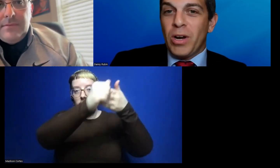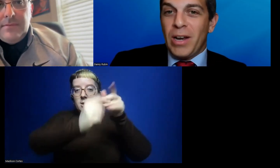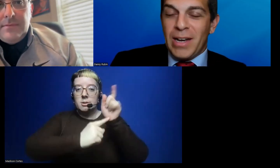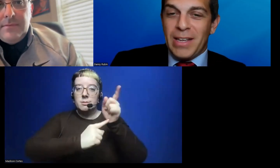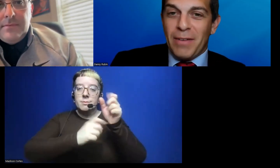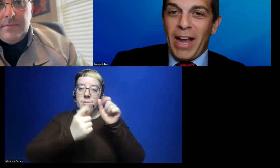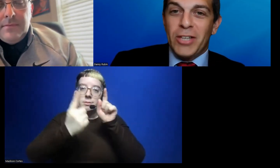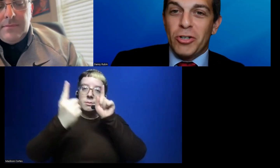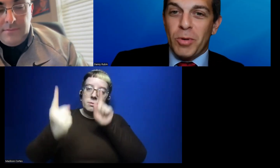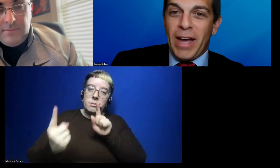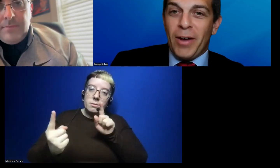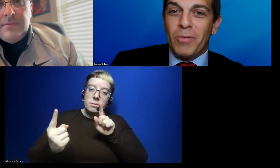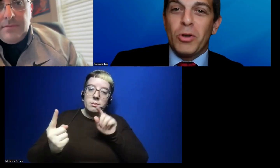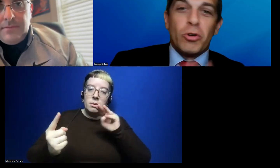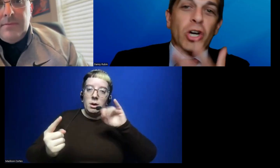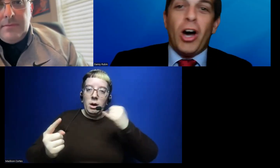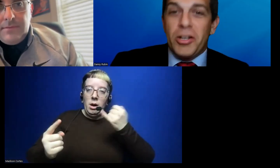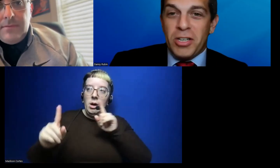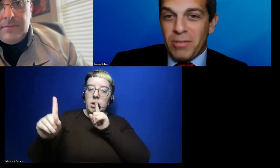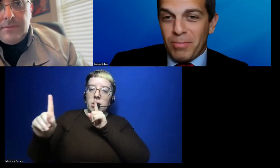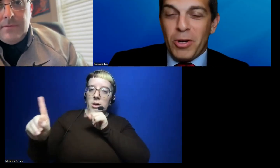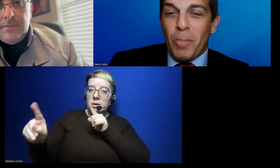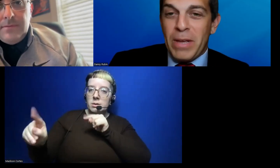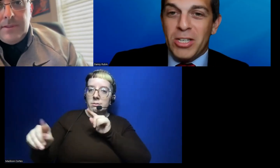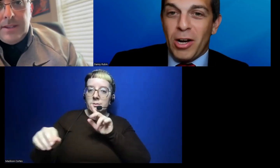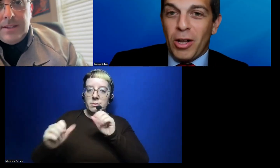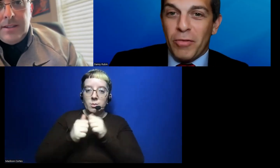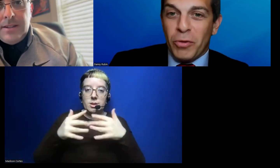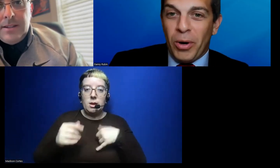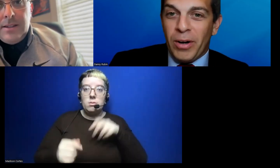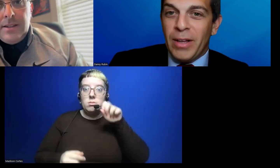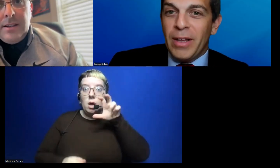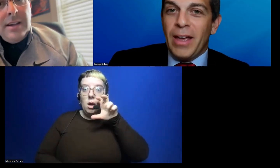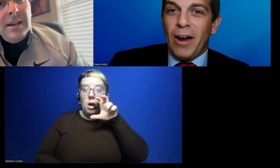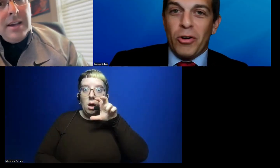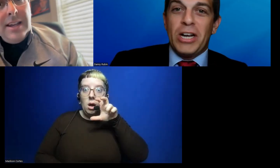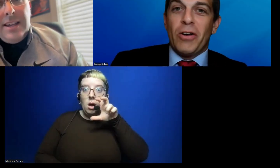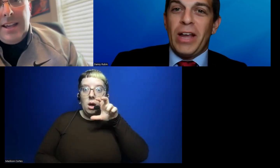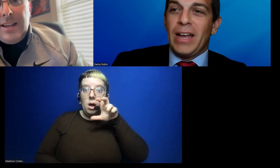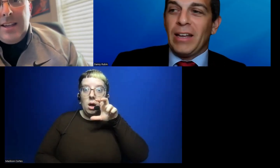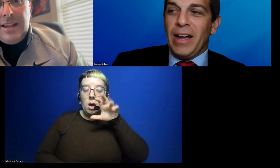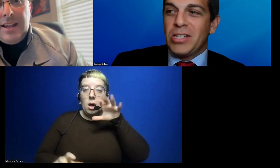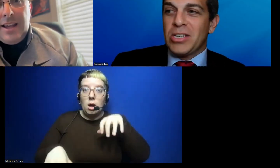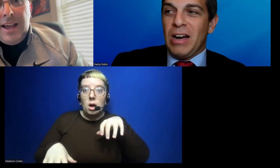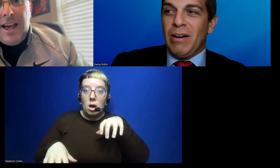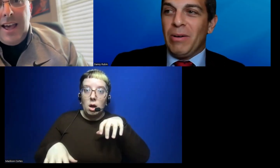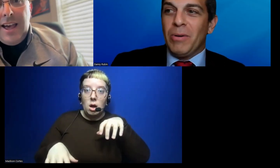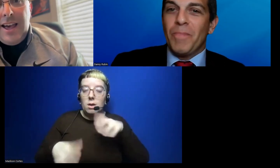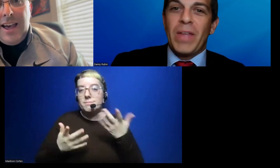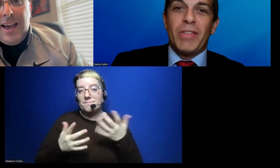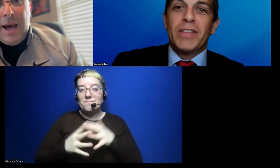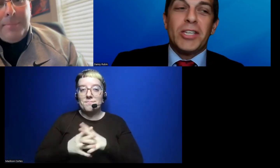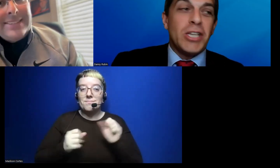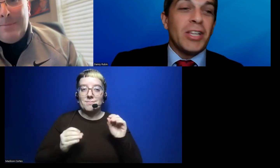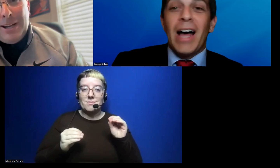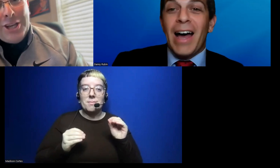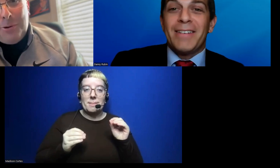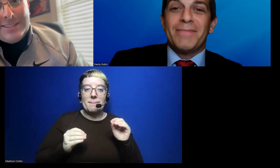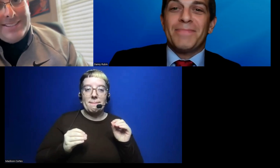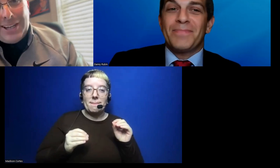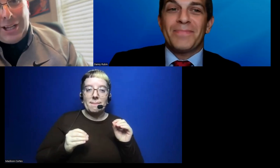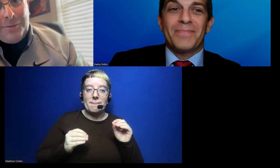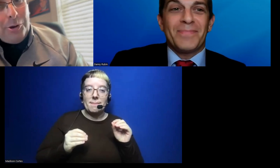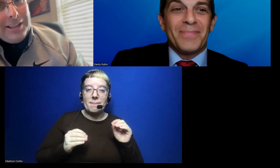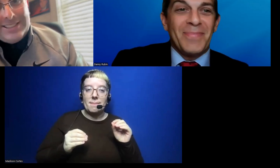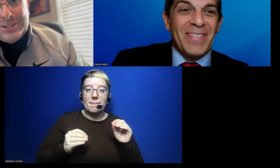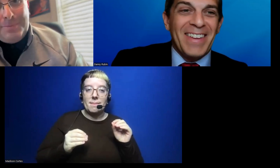of Michael Jordan and give answers without your jaw just, being stuck on the floor or deer in the headlights. So I think I'm that not says saying a my jaw